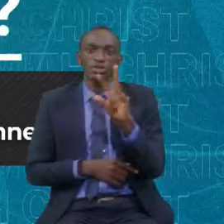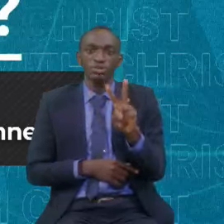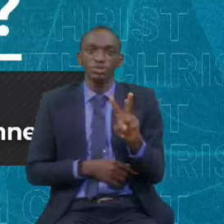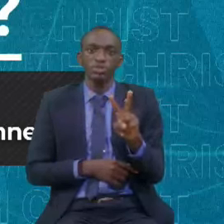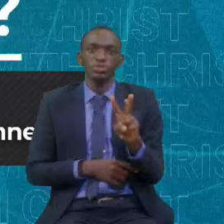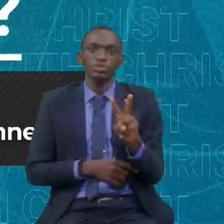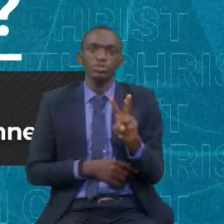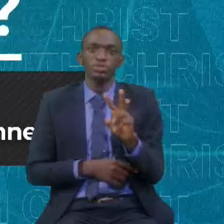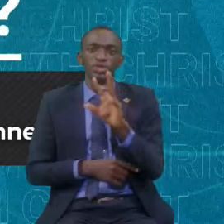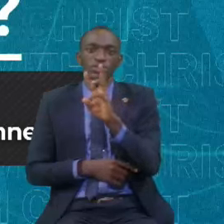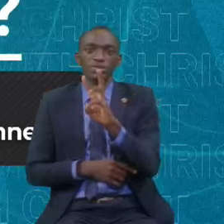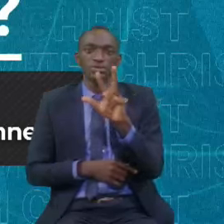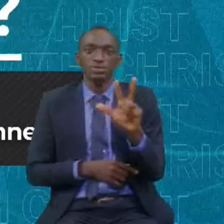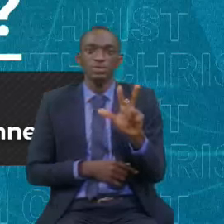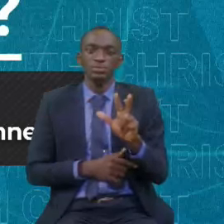+234 915 444 9263.